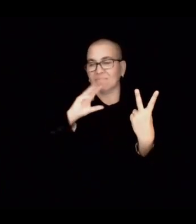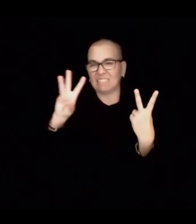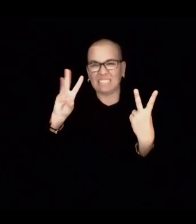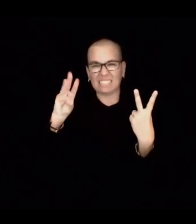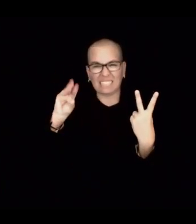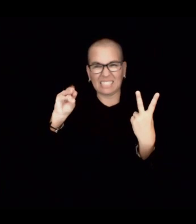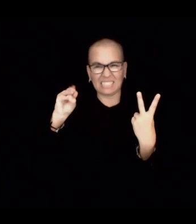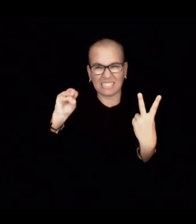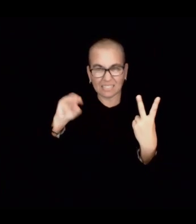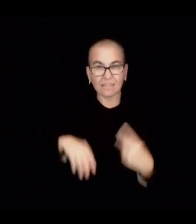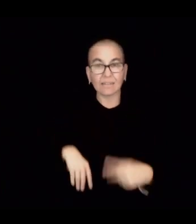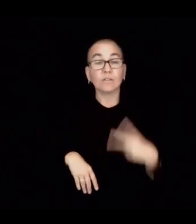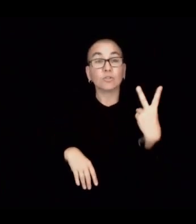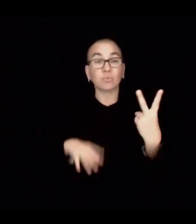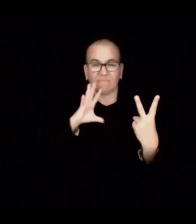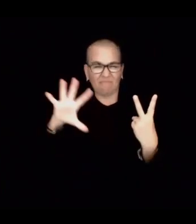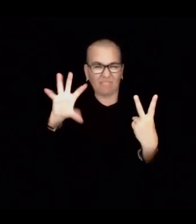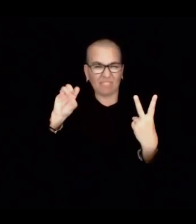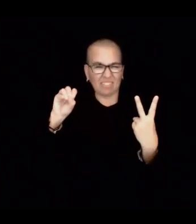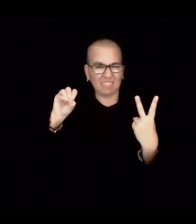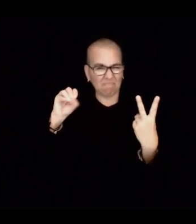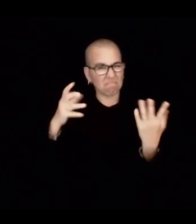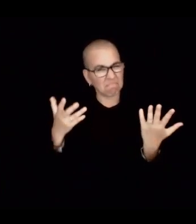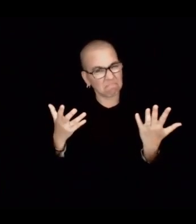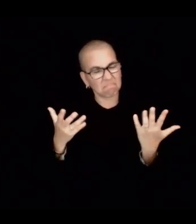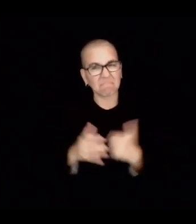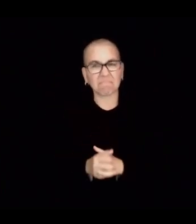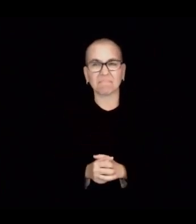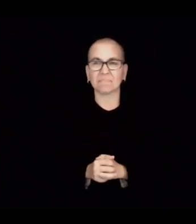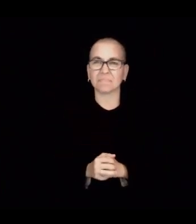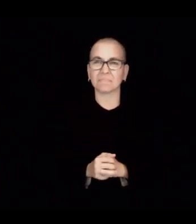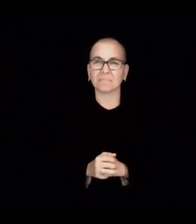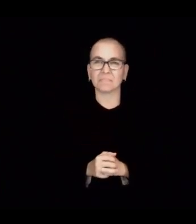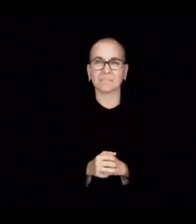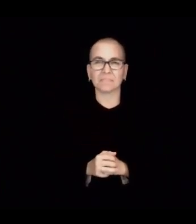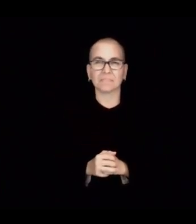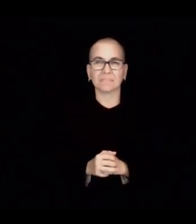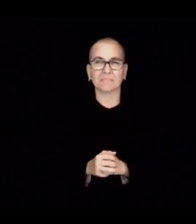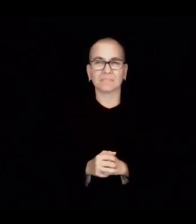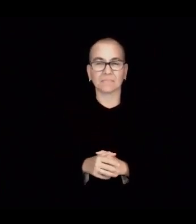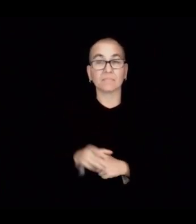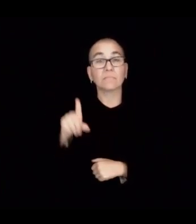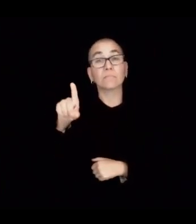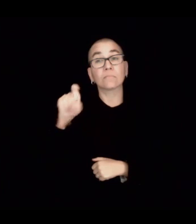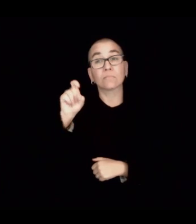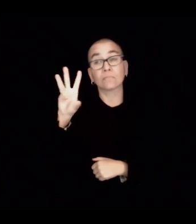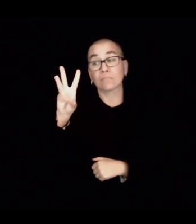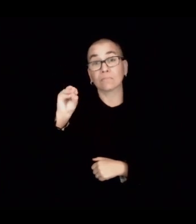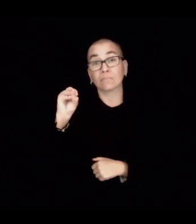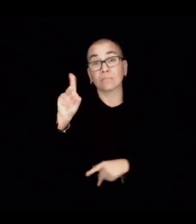are hospitalized with 160 in intensive care. And just a couple of